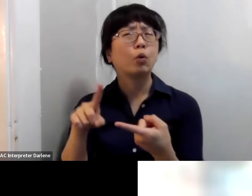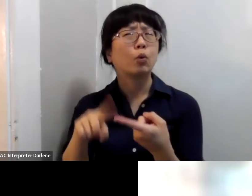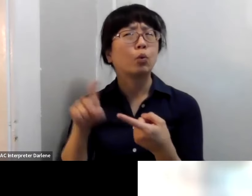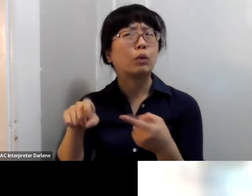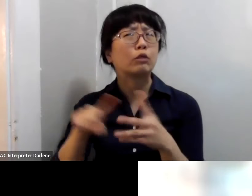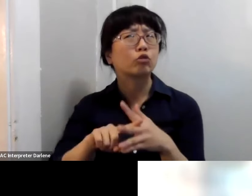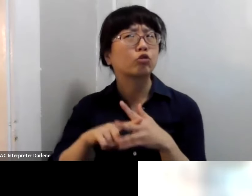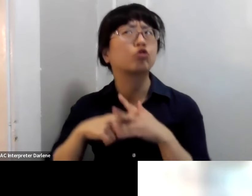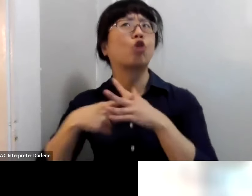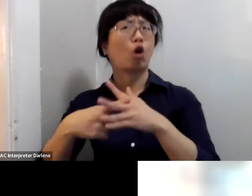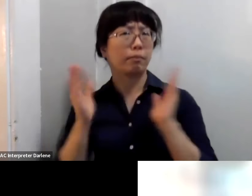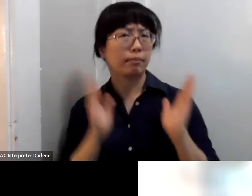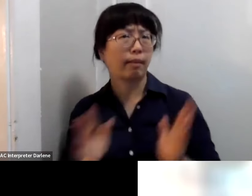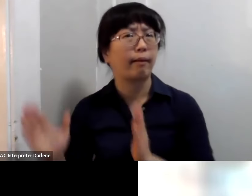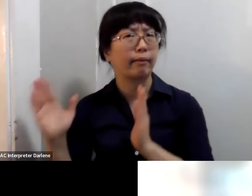to plan